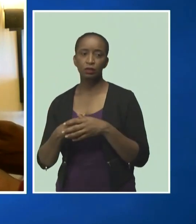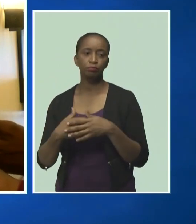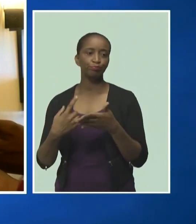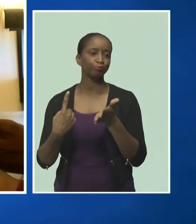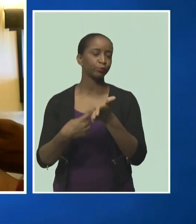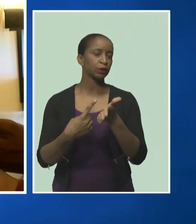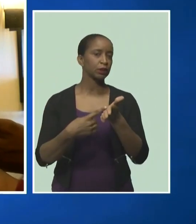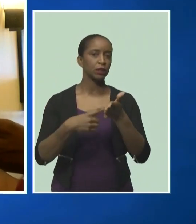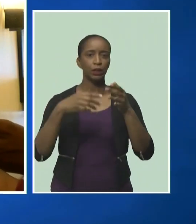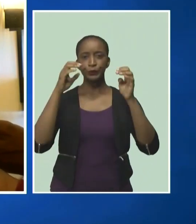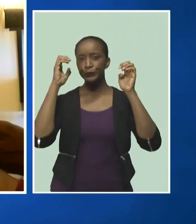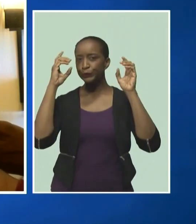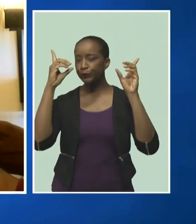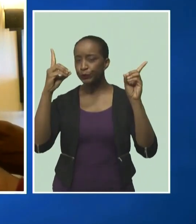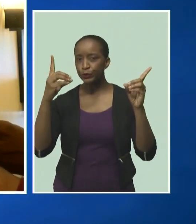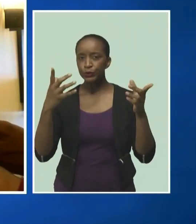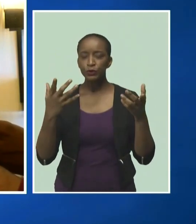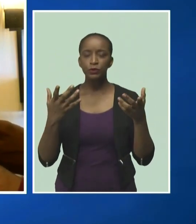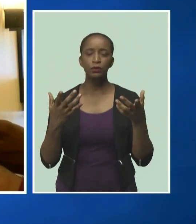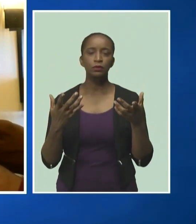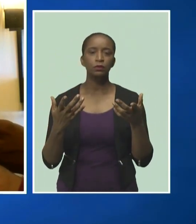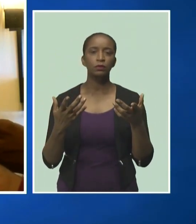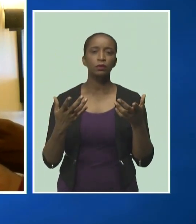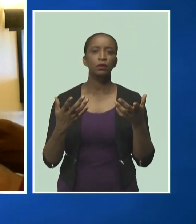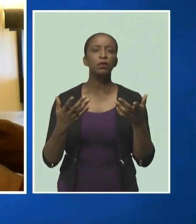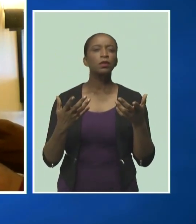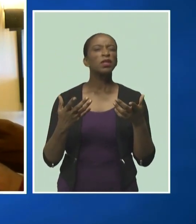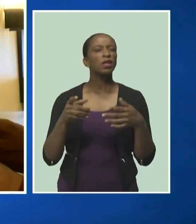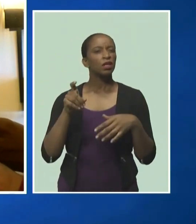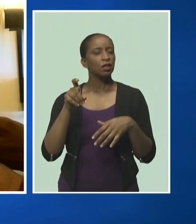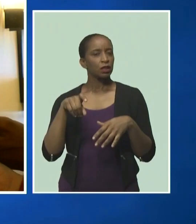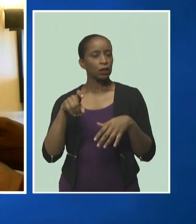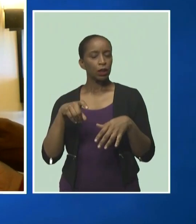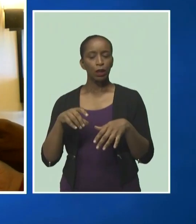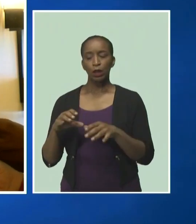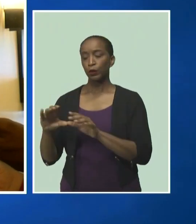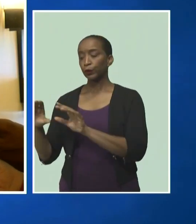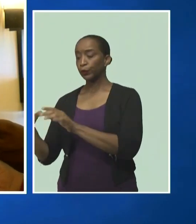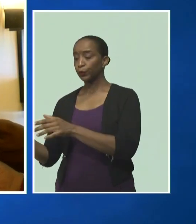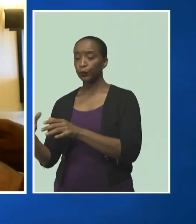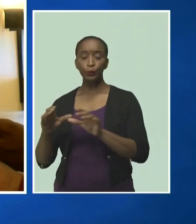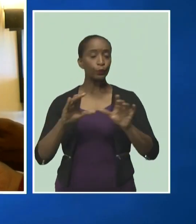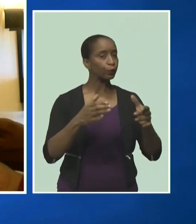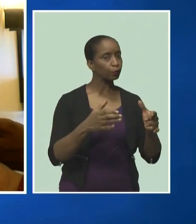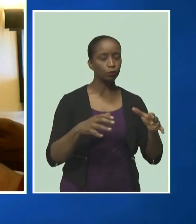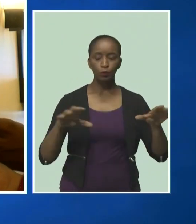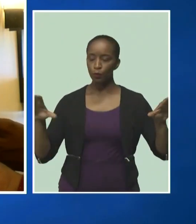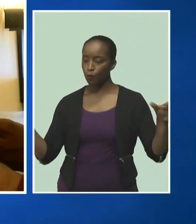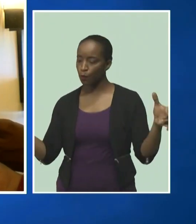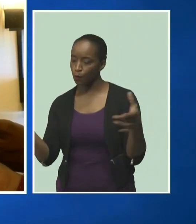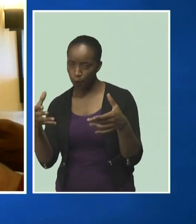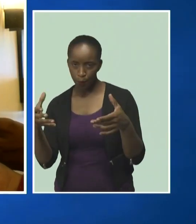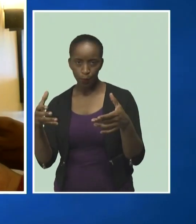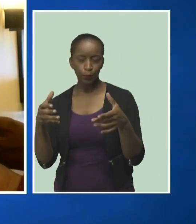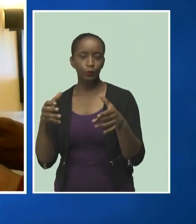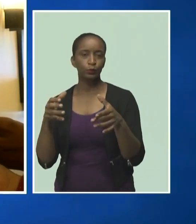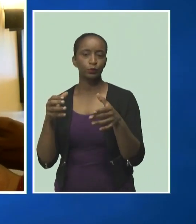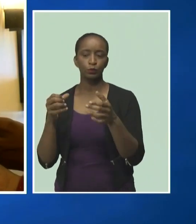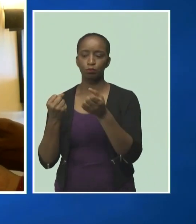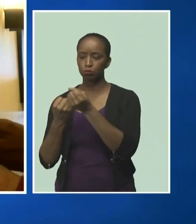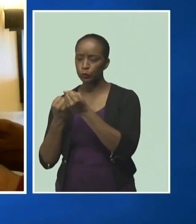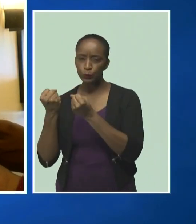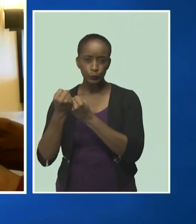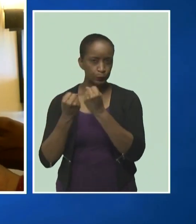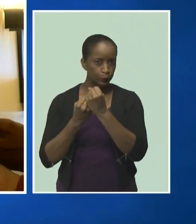education, all of this requires a more collaborative approach across sectors. Education is not only a business of the